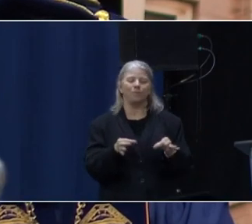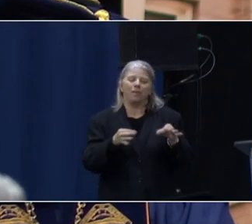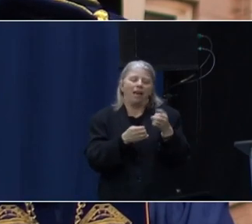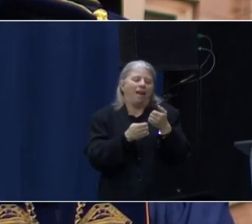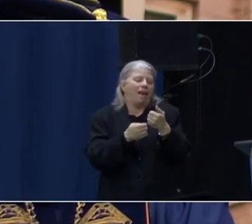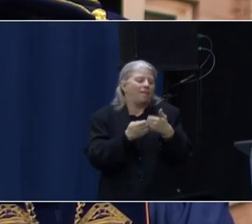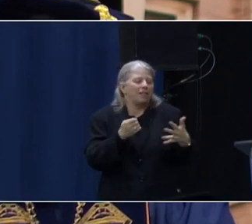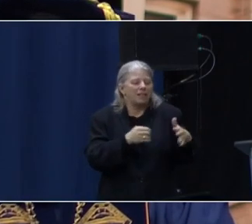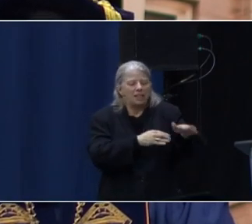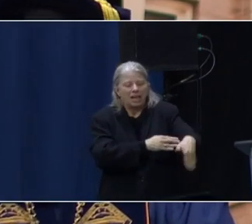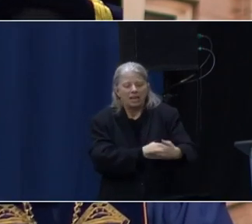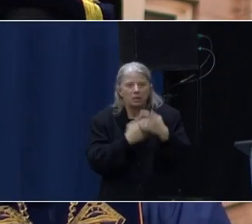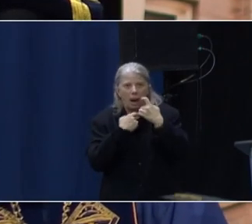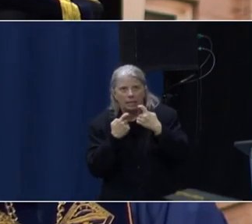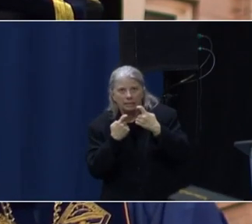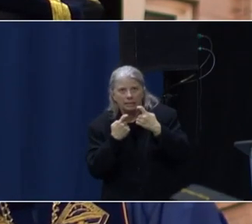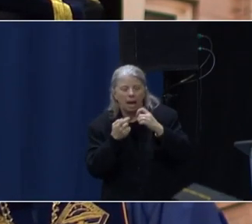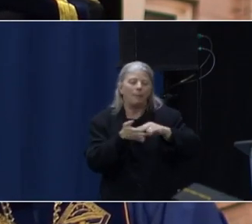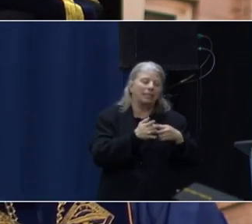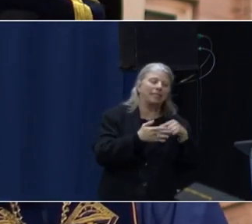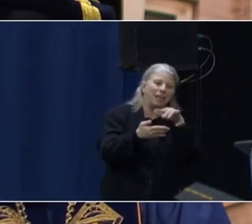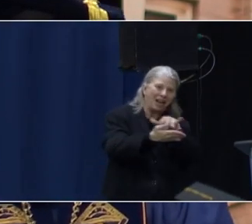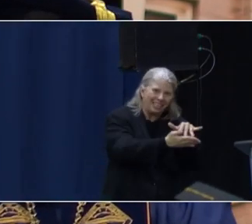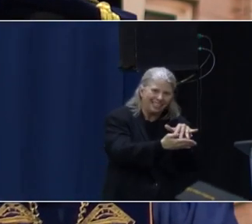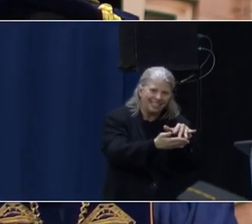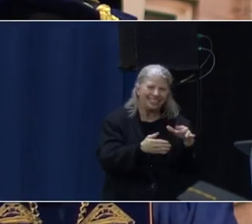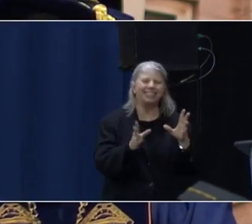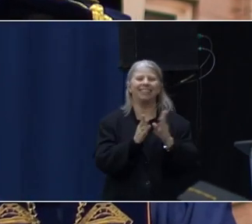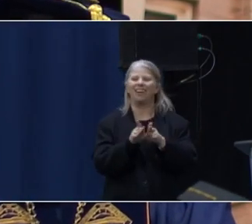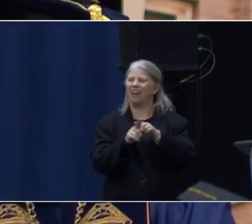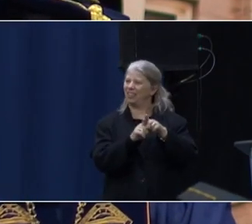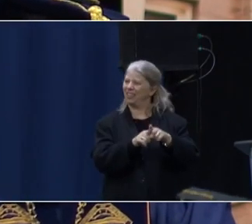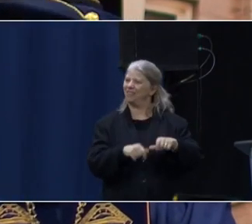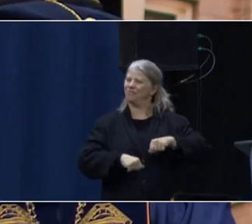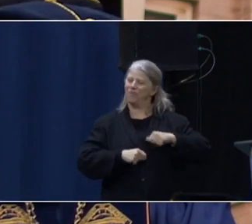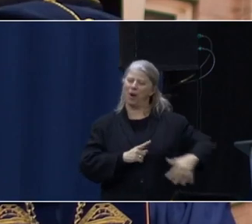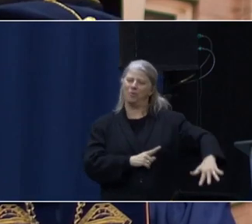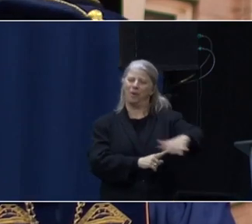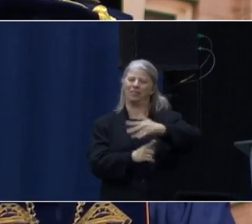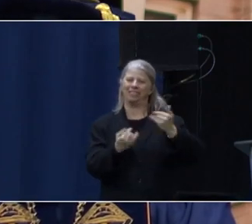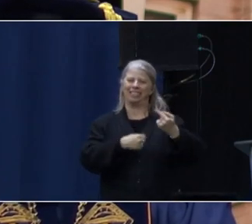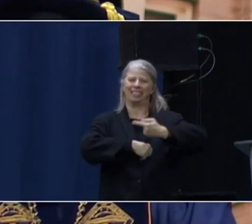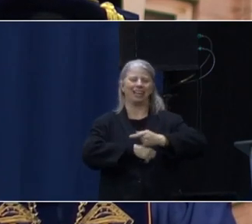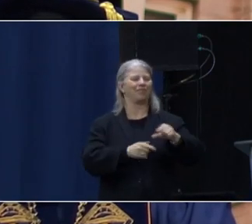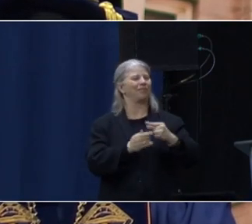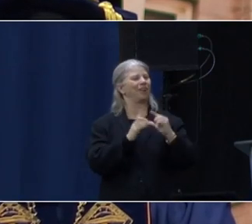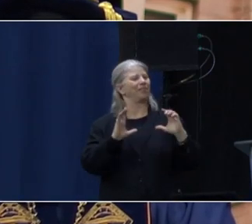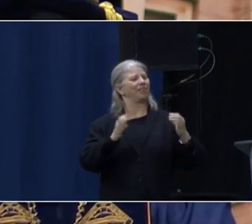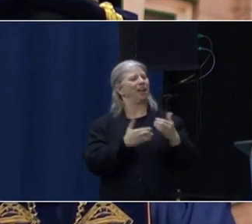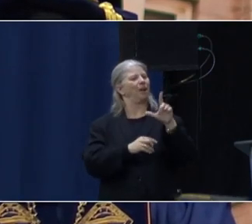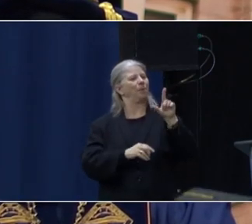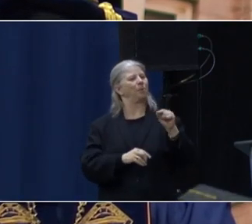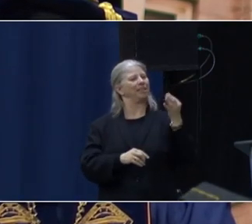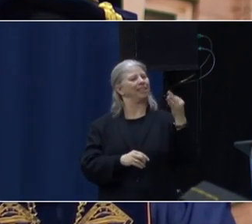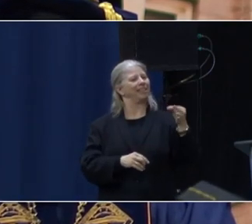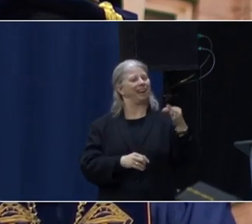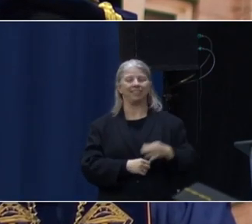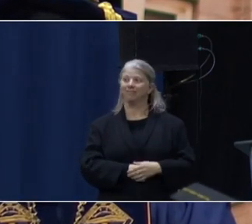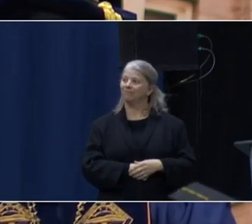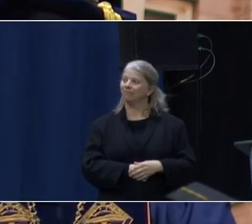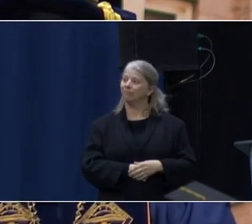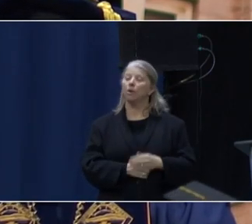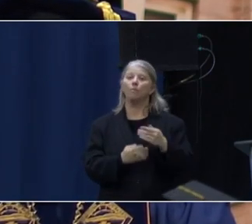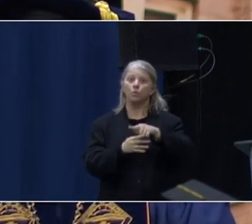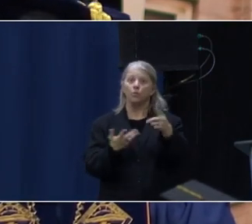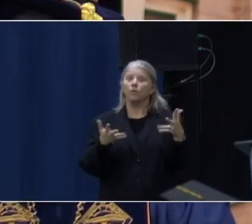night study session, and I am proud to surround myself today with the graduating class of 2019. Some of you